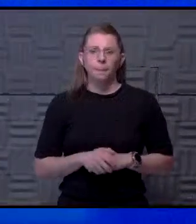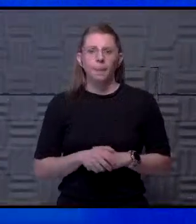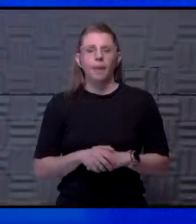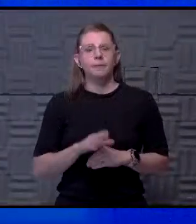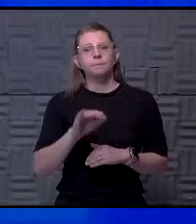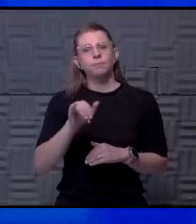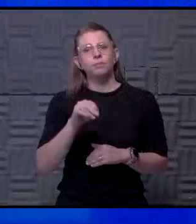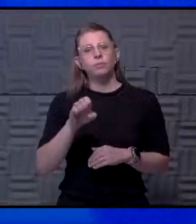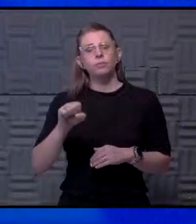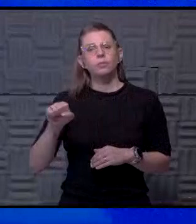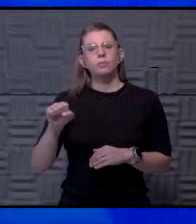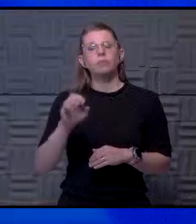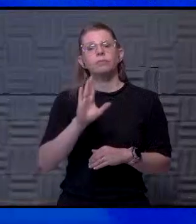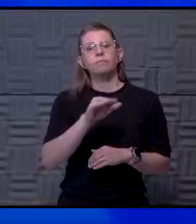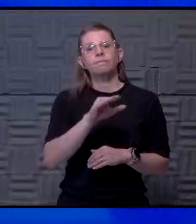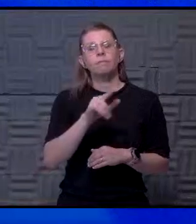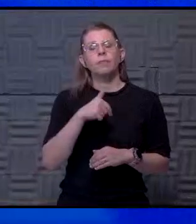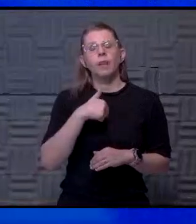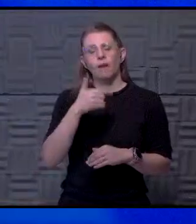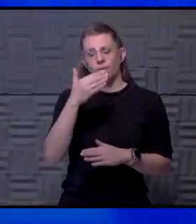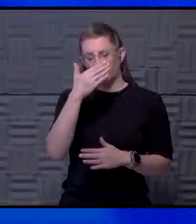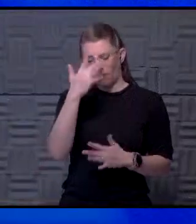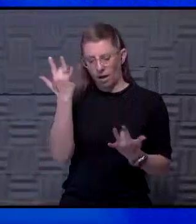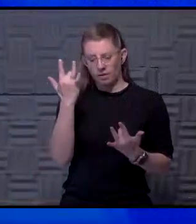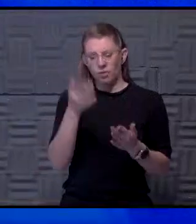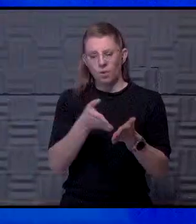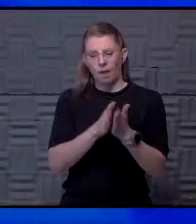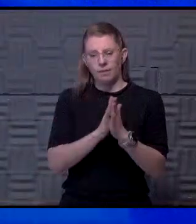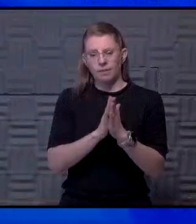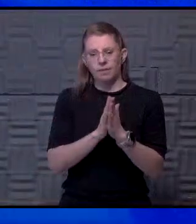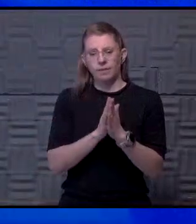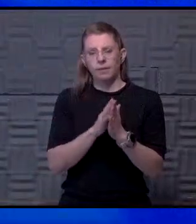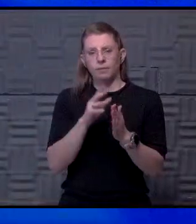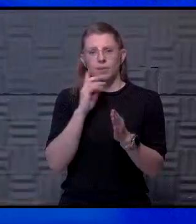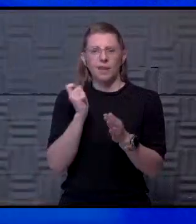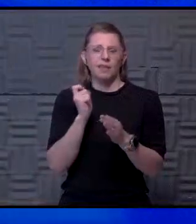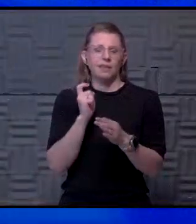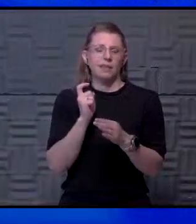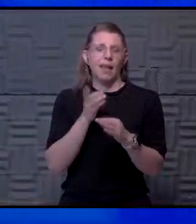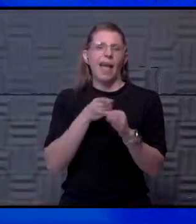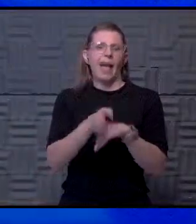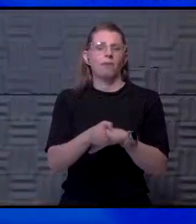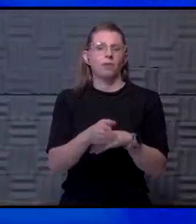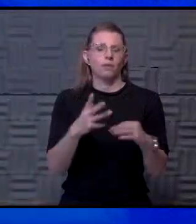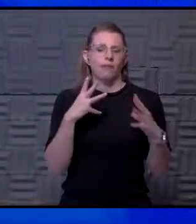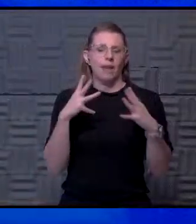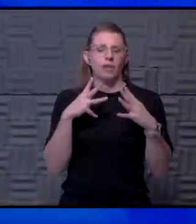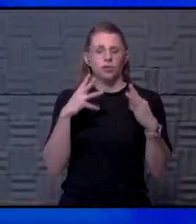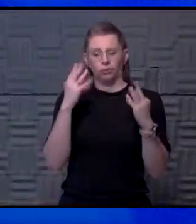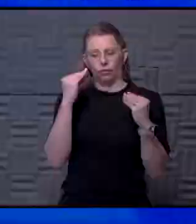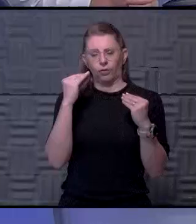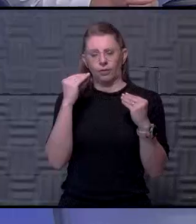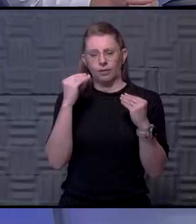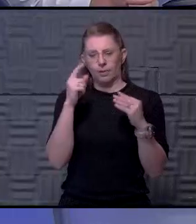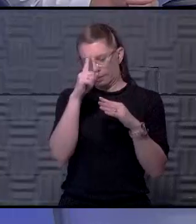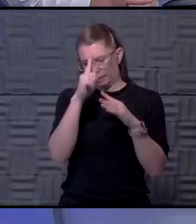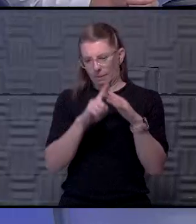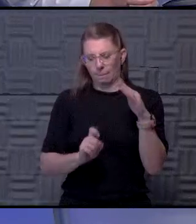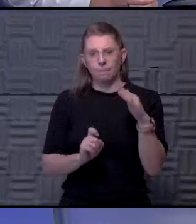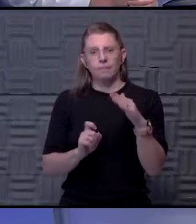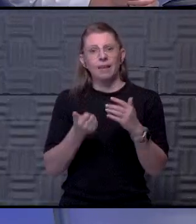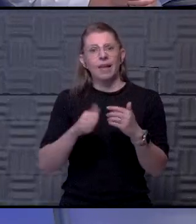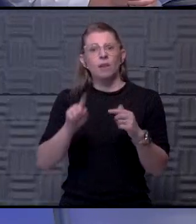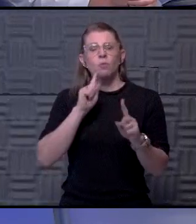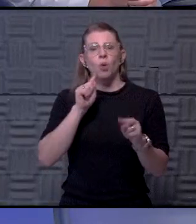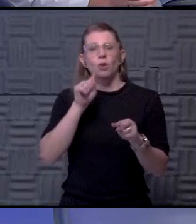let's first see, because I forgot to ask earlier, it's my post-vacation stupor here, but if there were any reporter questions out